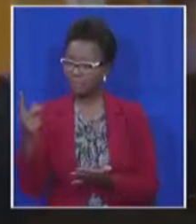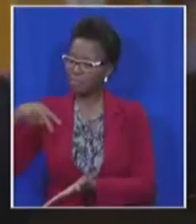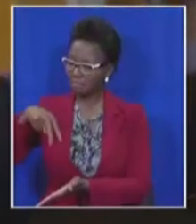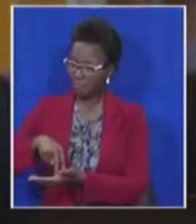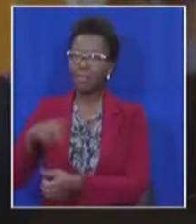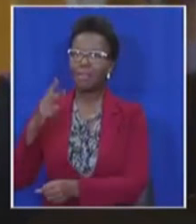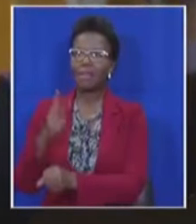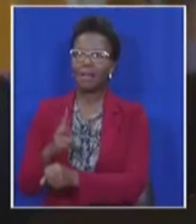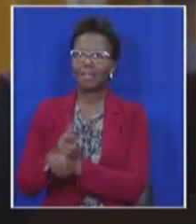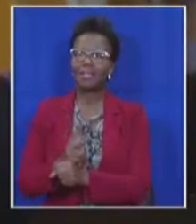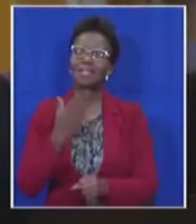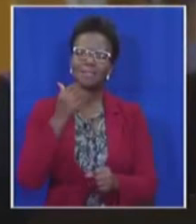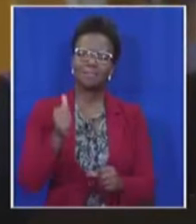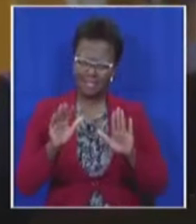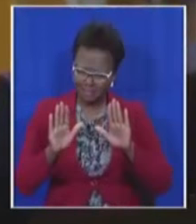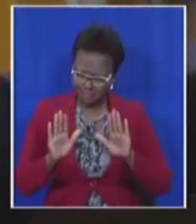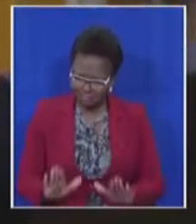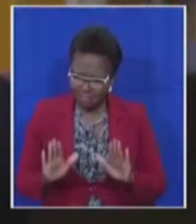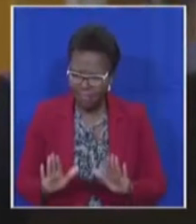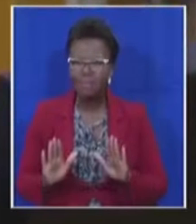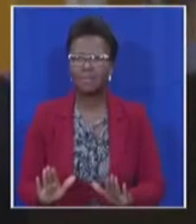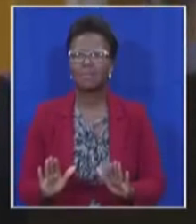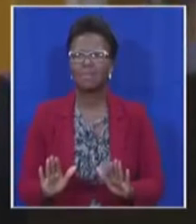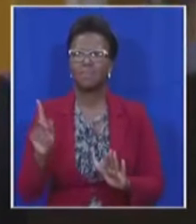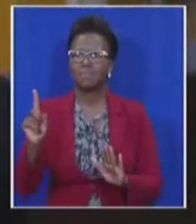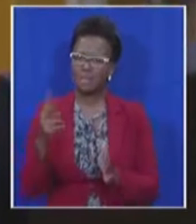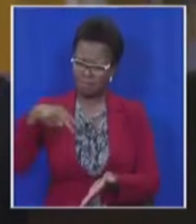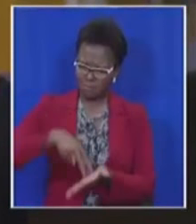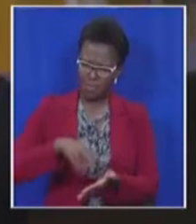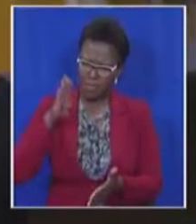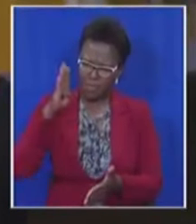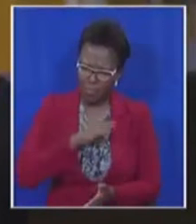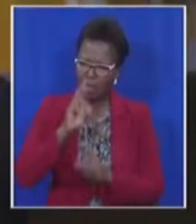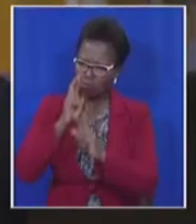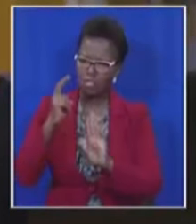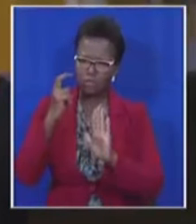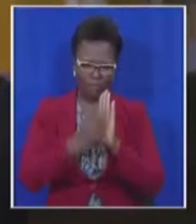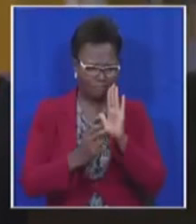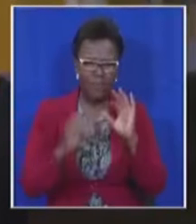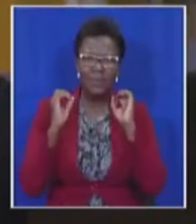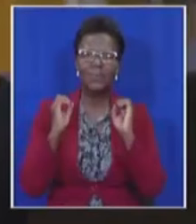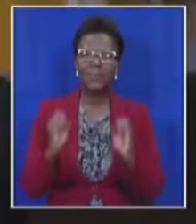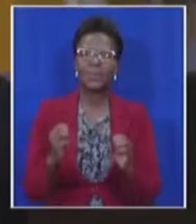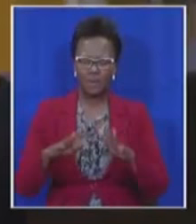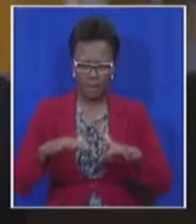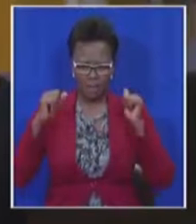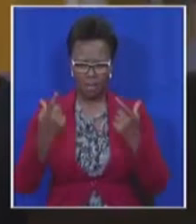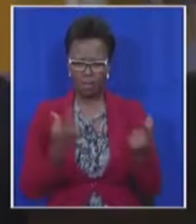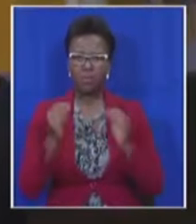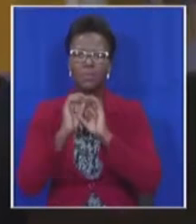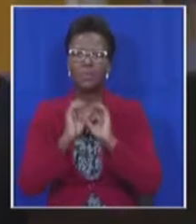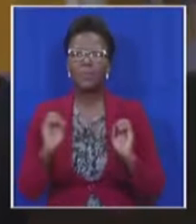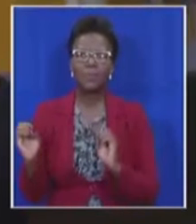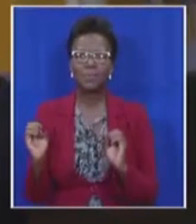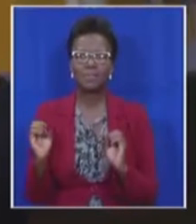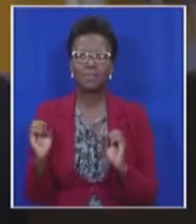He's standing on Togo, please! Member. He's standing without any authority, any knowledge, or any respect for the decorum change of the Togo, please.